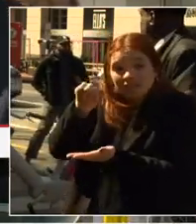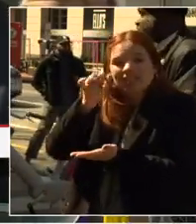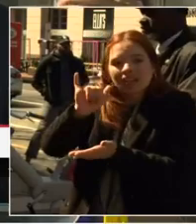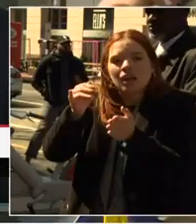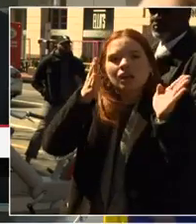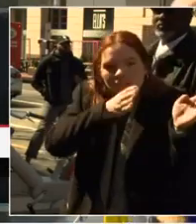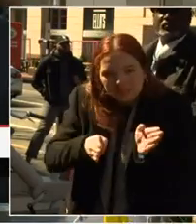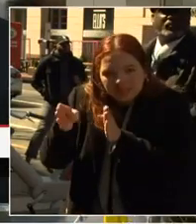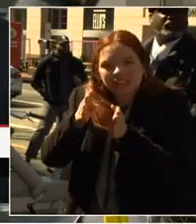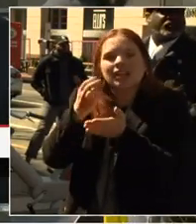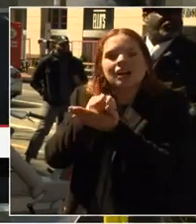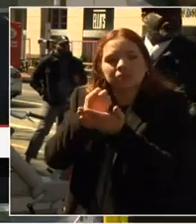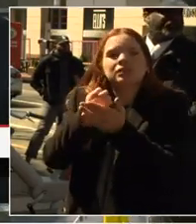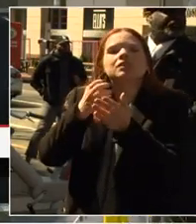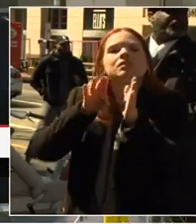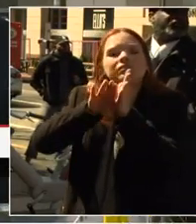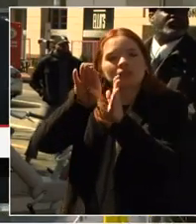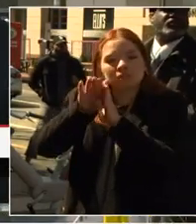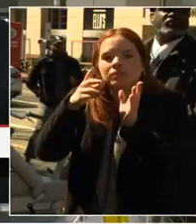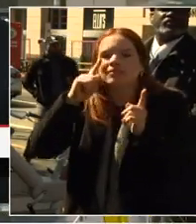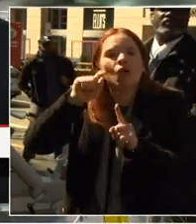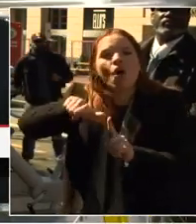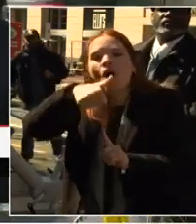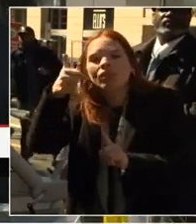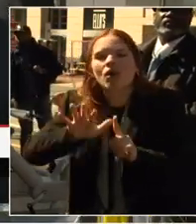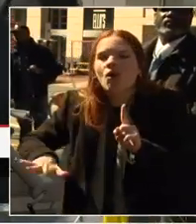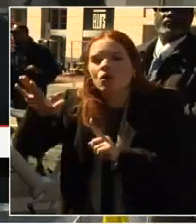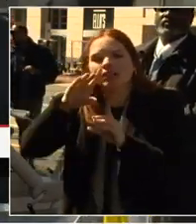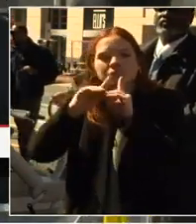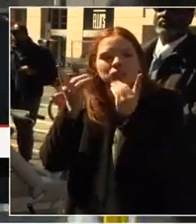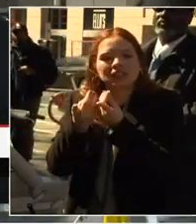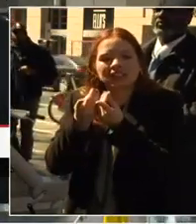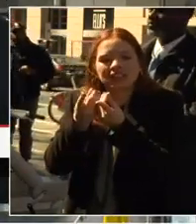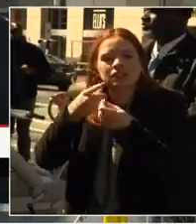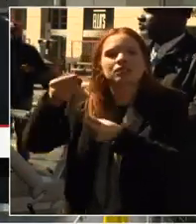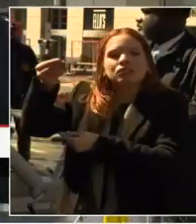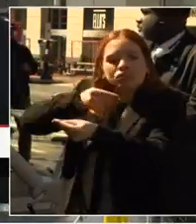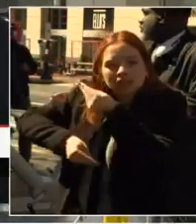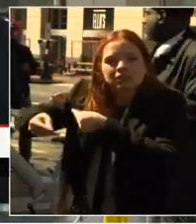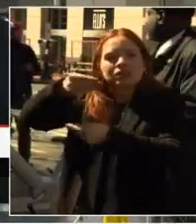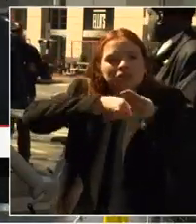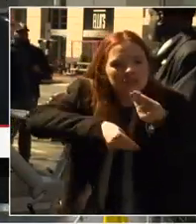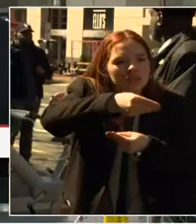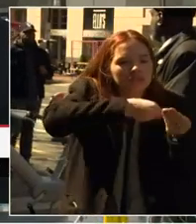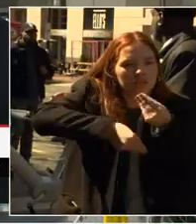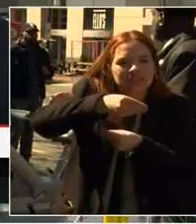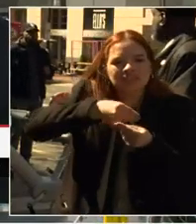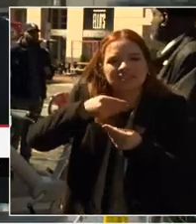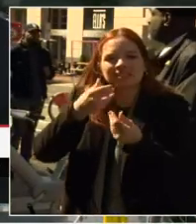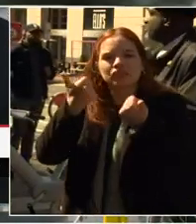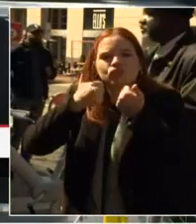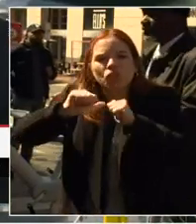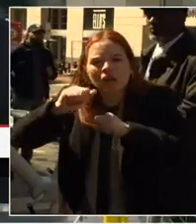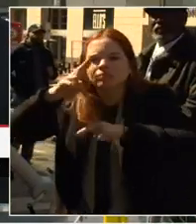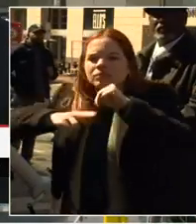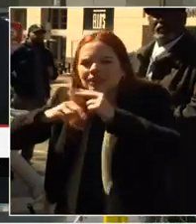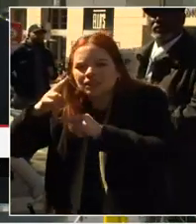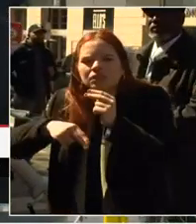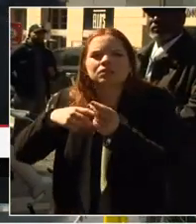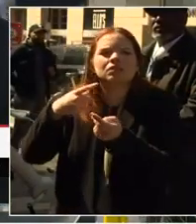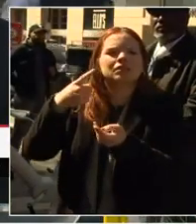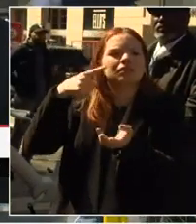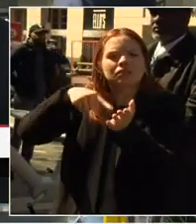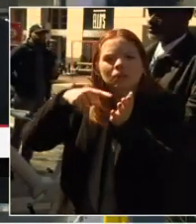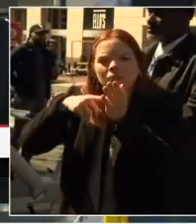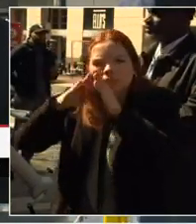as in all of our other departments, we're doing a lot of transactions. We're working on building affordable housing. We're making sure that our